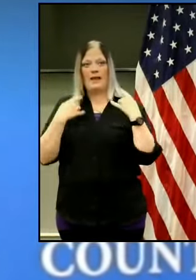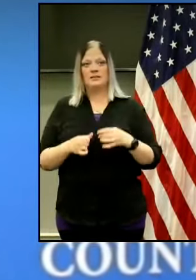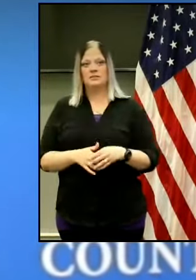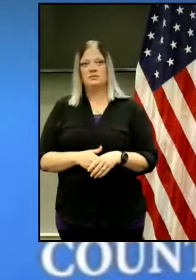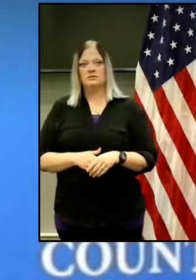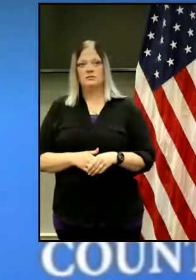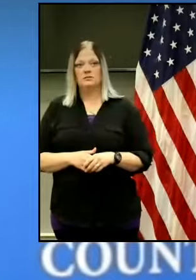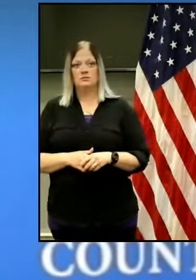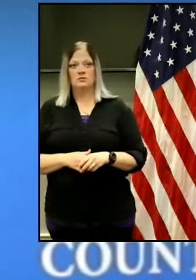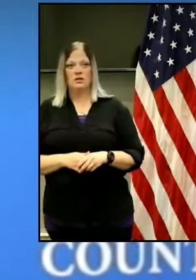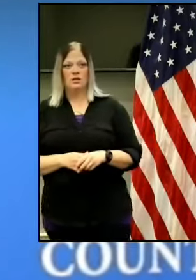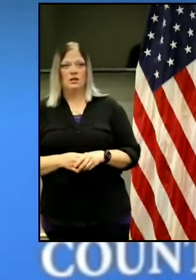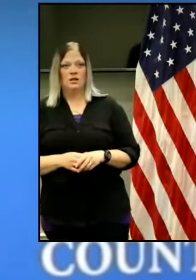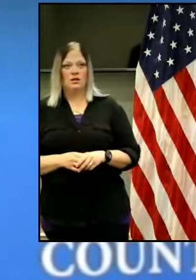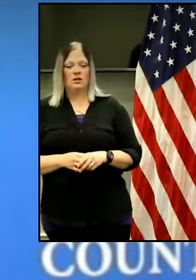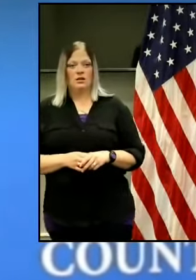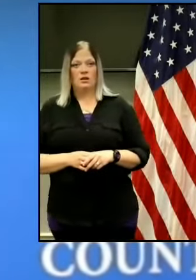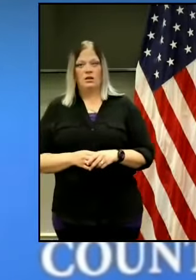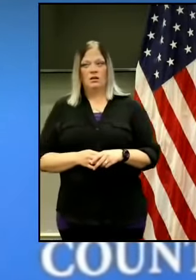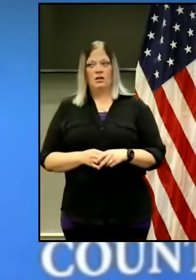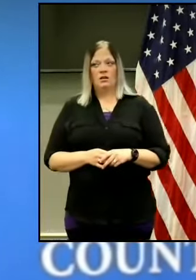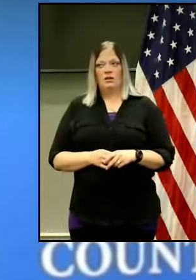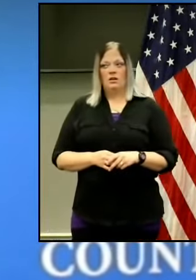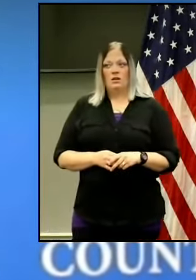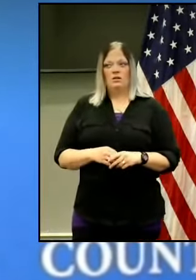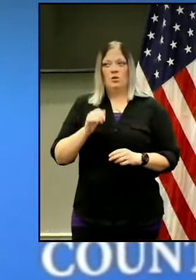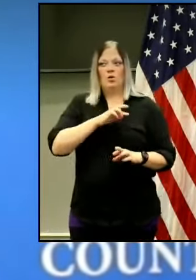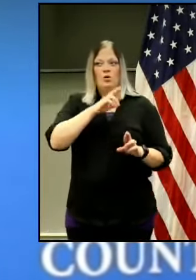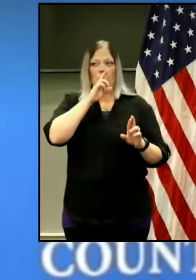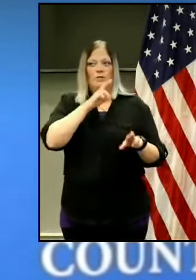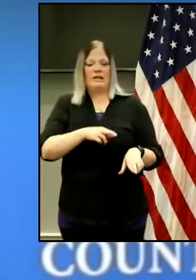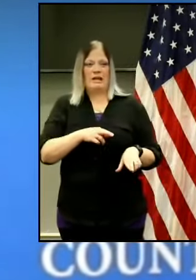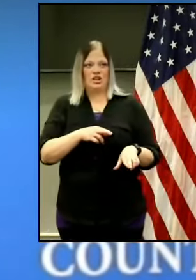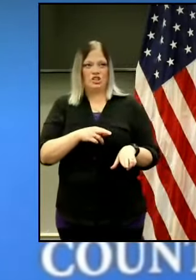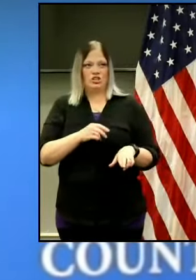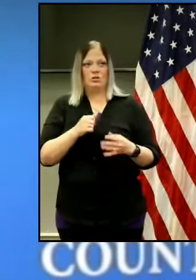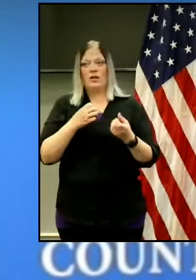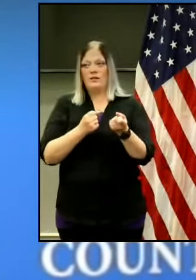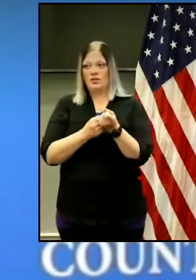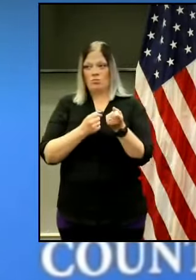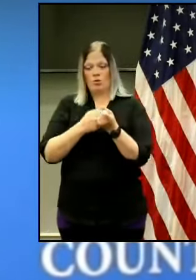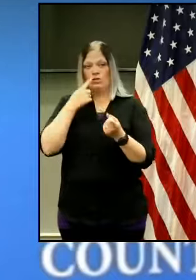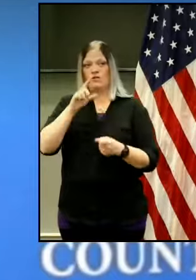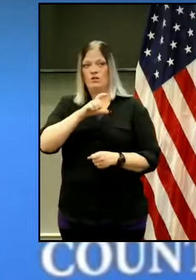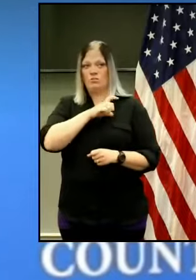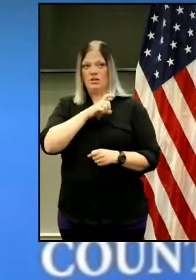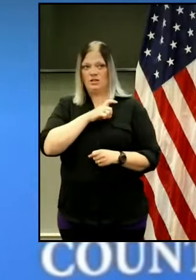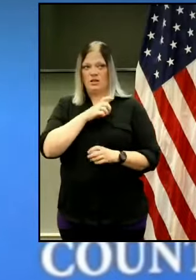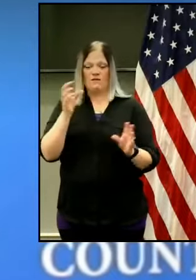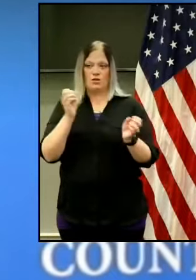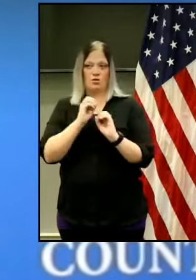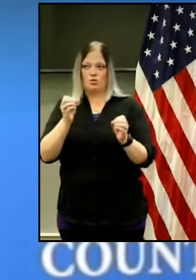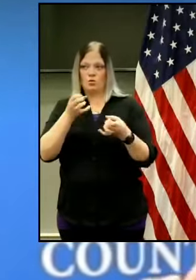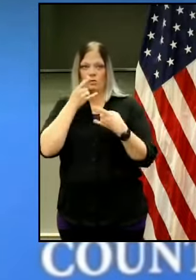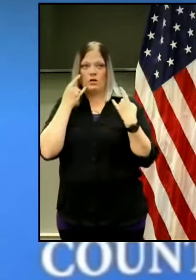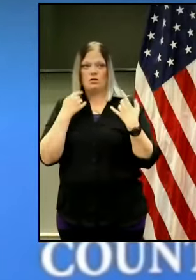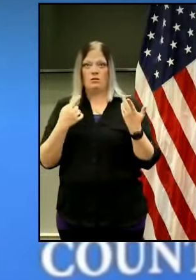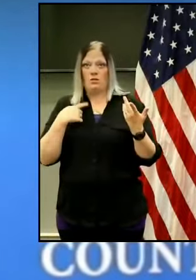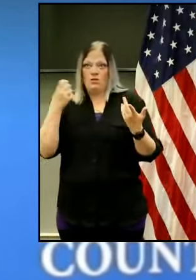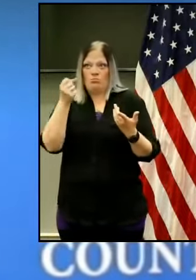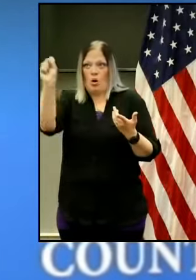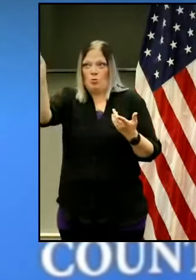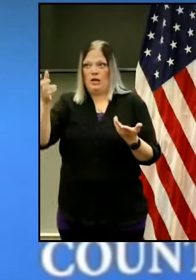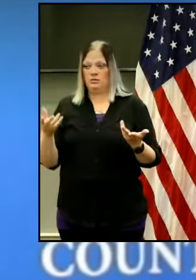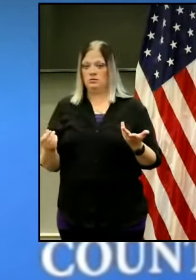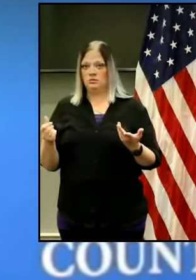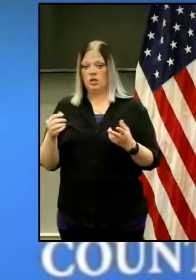court? The question was, what was my reaction to those that were gathered outside city court, the supporters of the two police officers, many without masks? It was a protest.